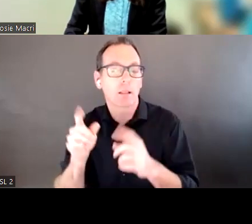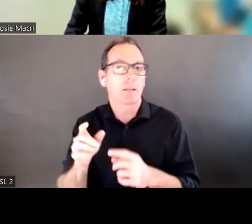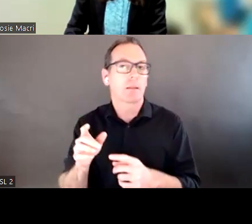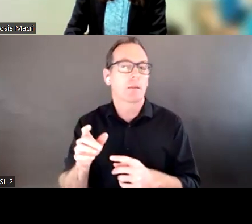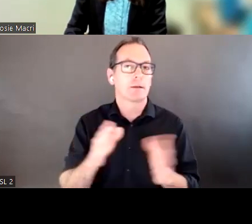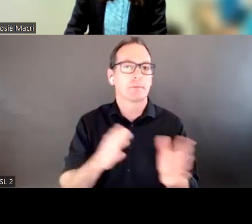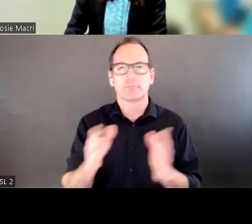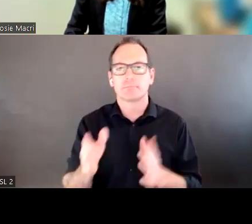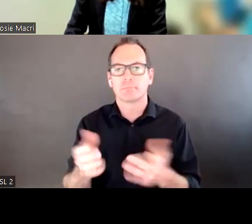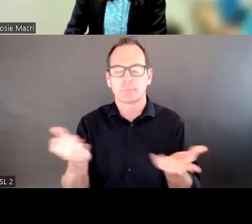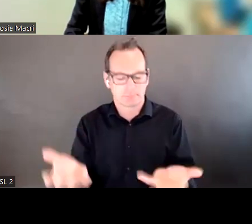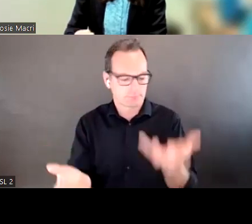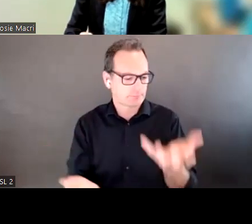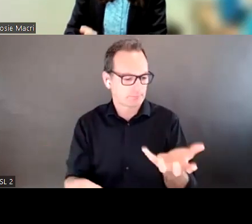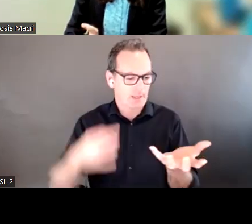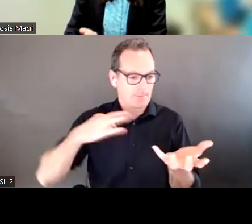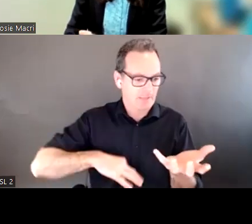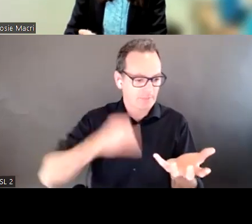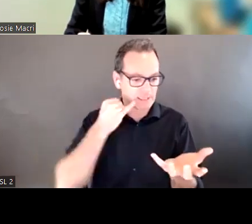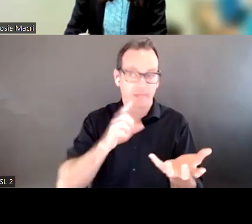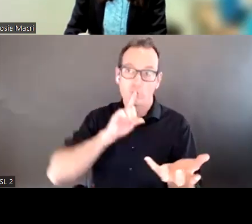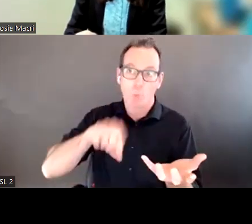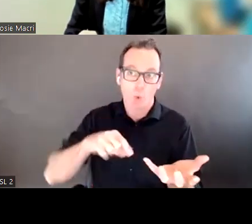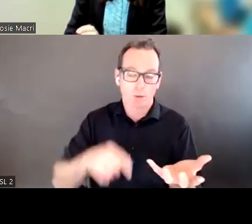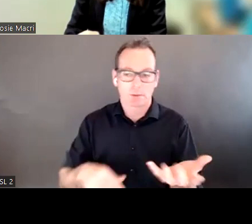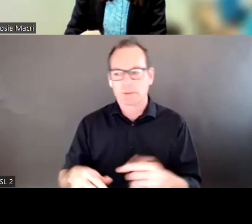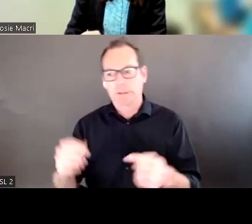and harms of reporting cases that are in that gray